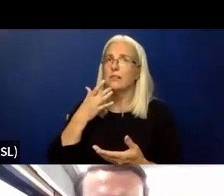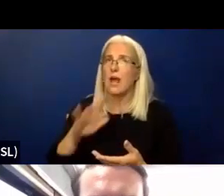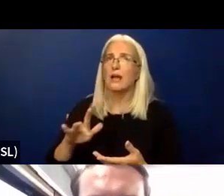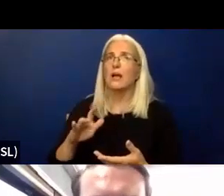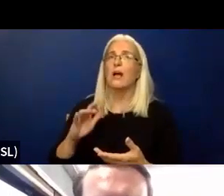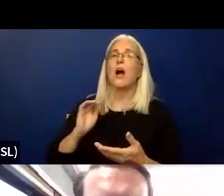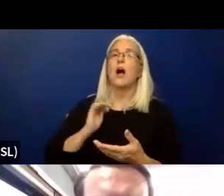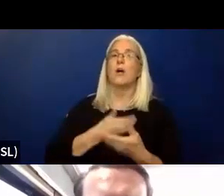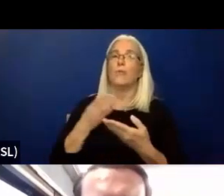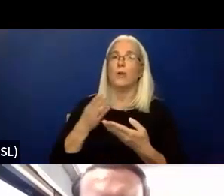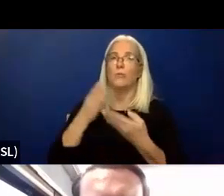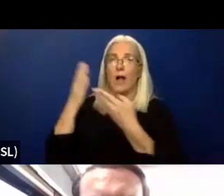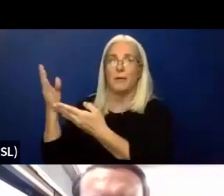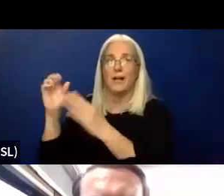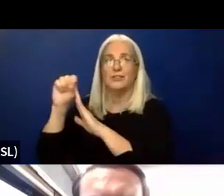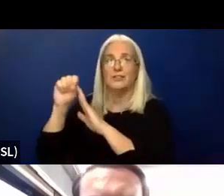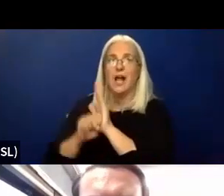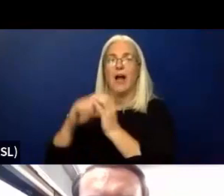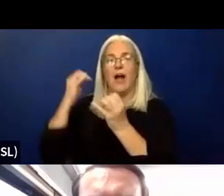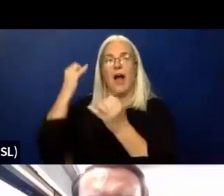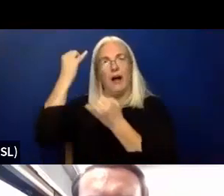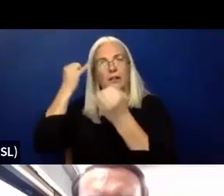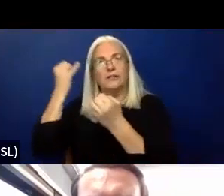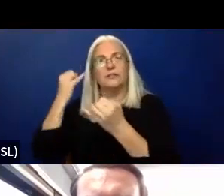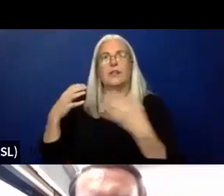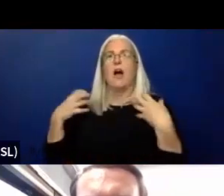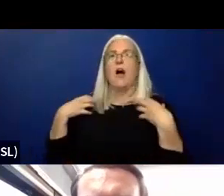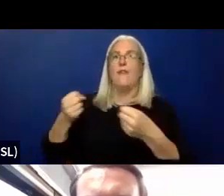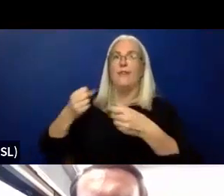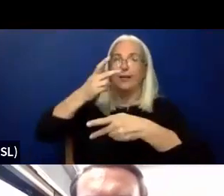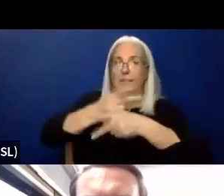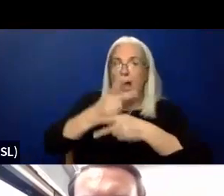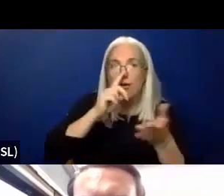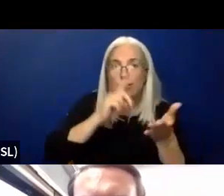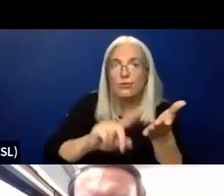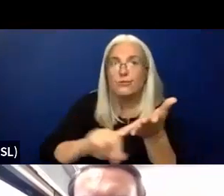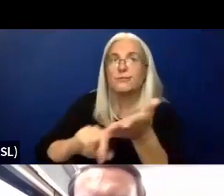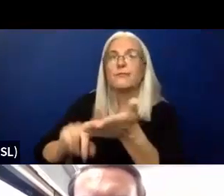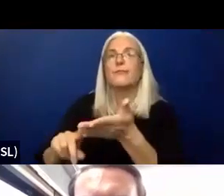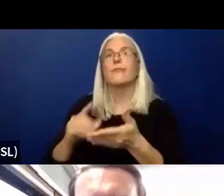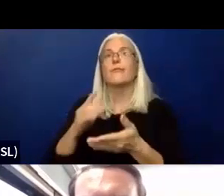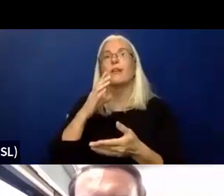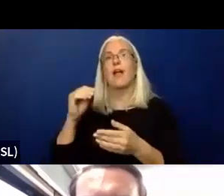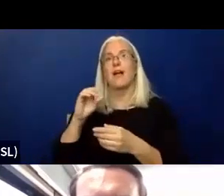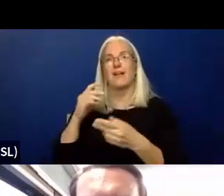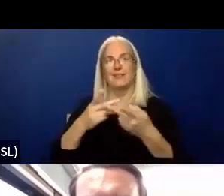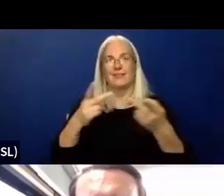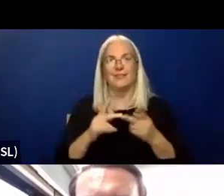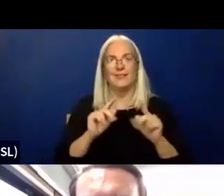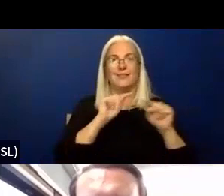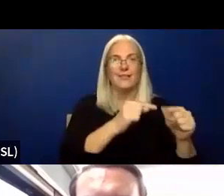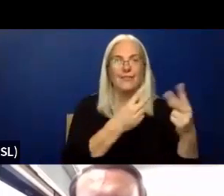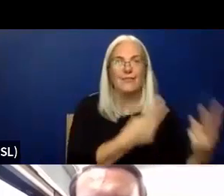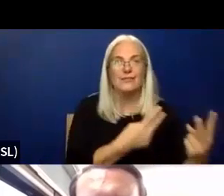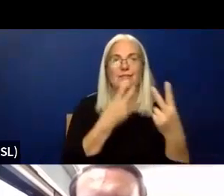and the healthcare associated infections group site visits and recommendations, our skilled nursing facilities and our